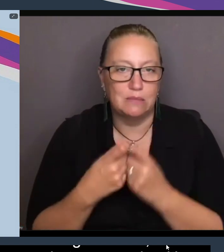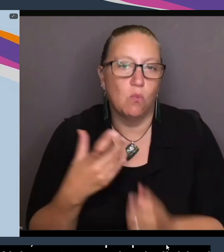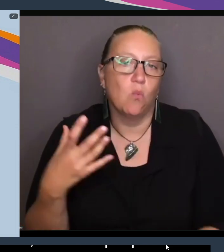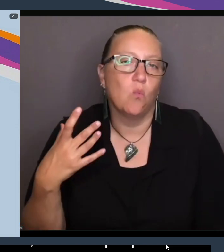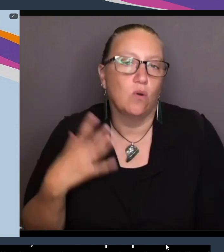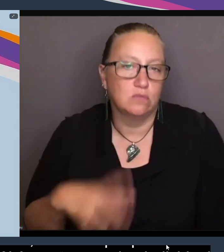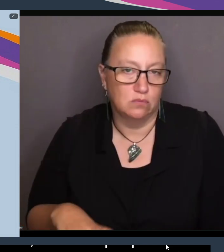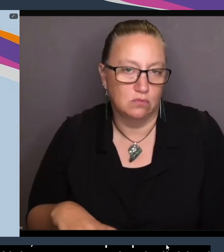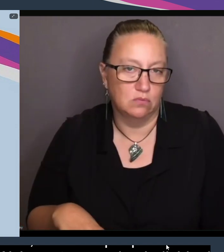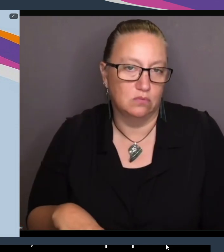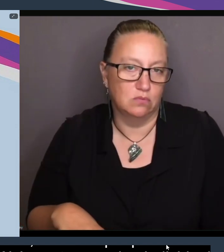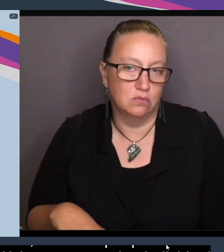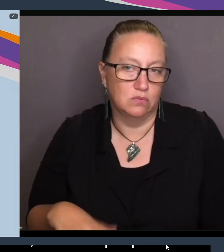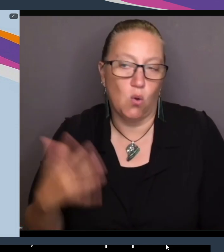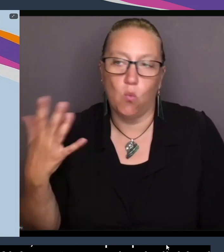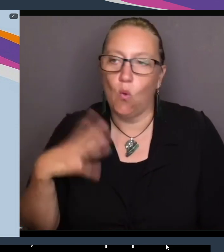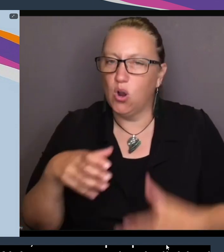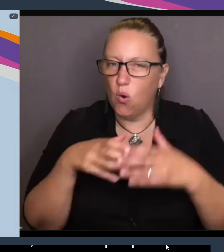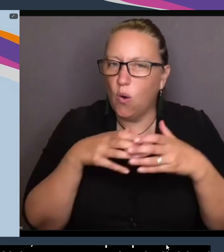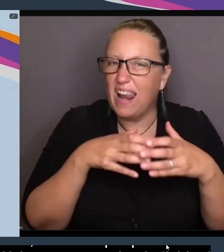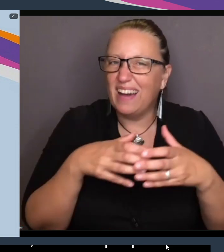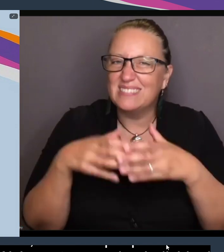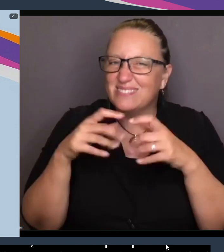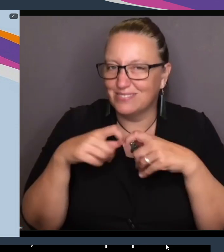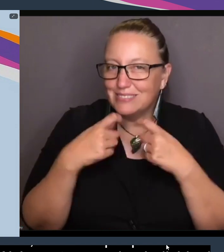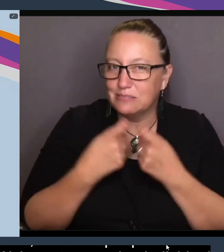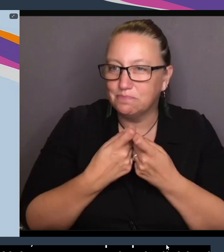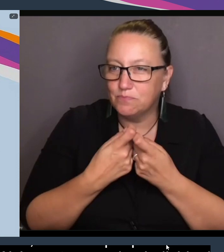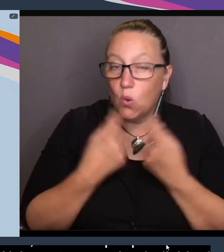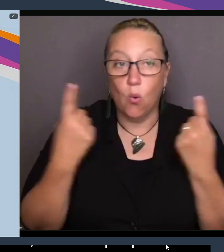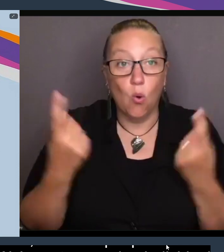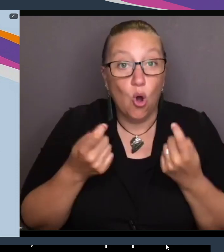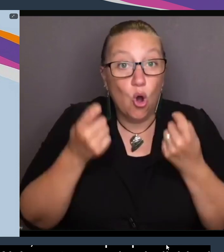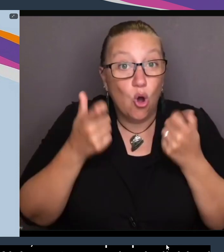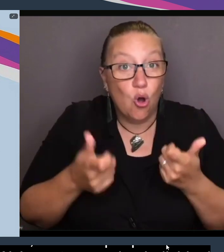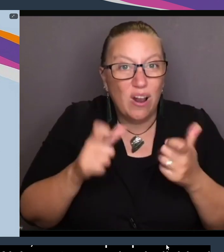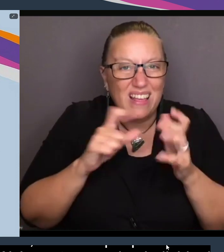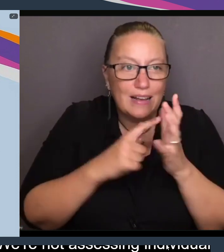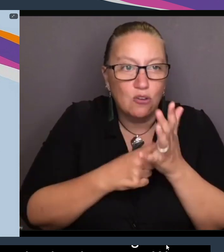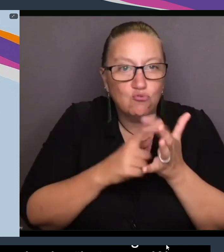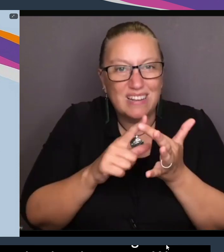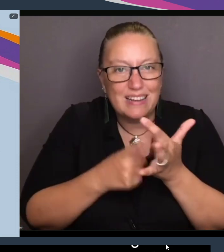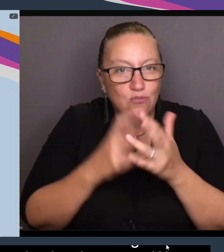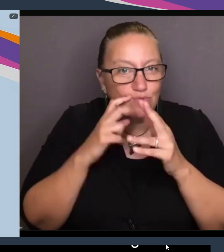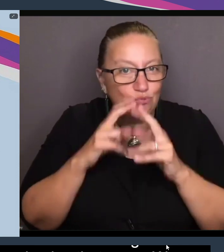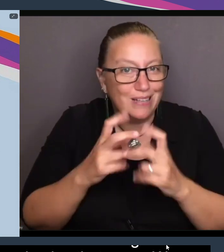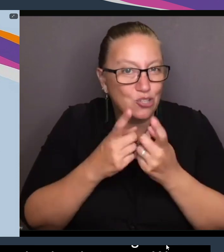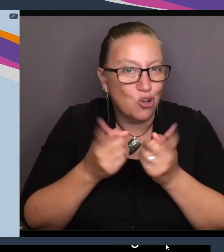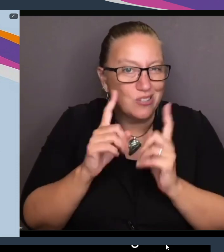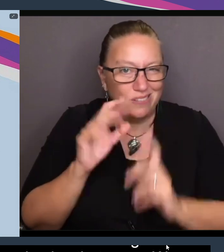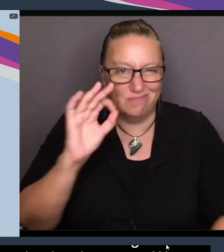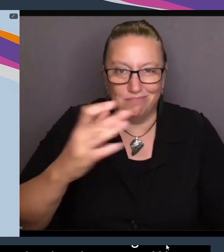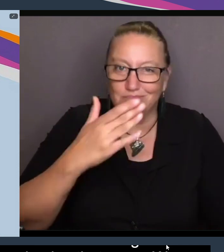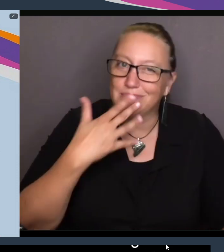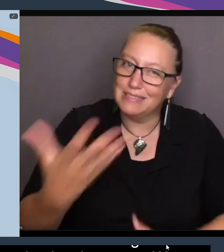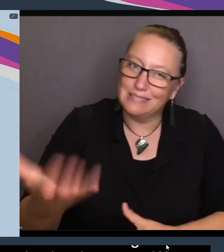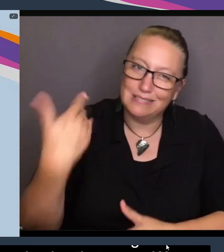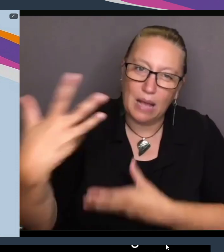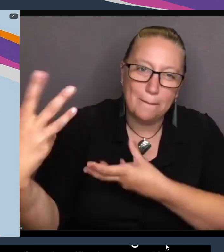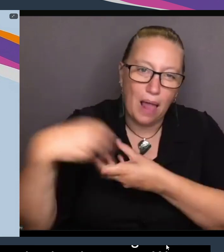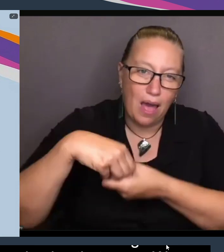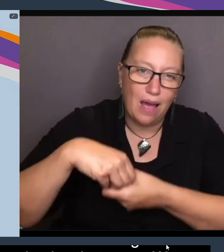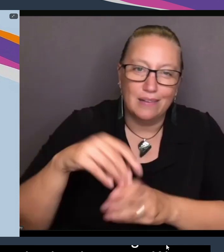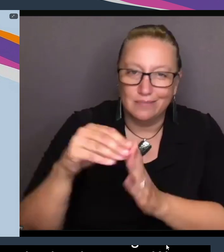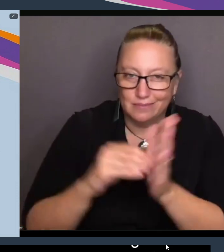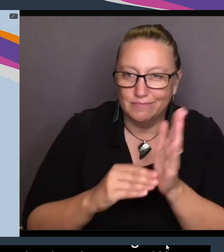and the collective teams, and we would encourage early career researchers to apply as well. Thanks, Sue.